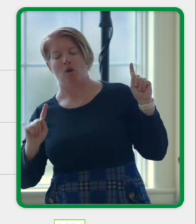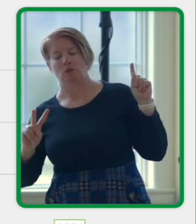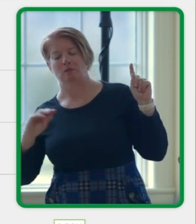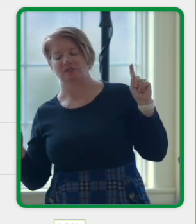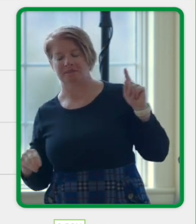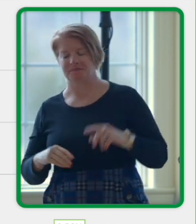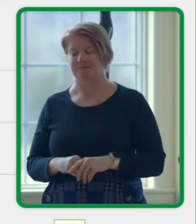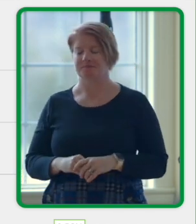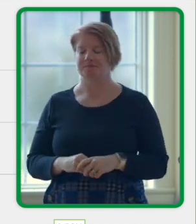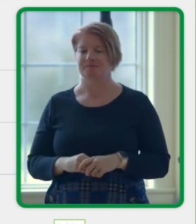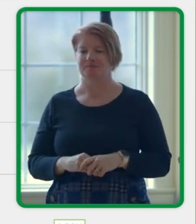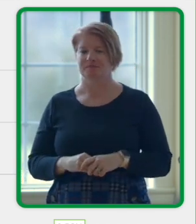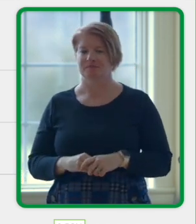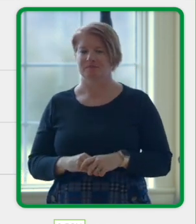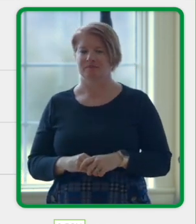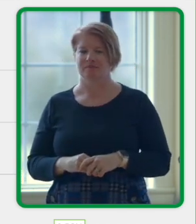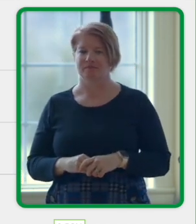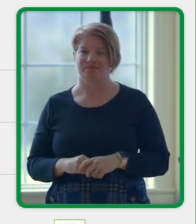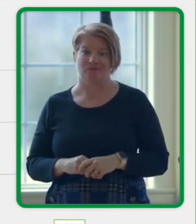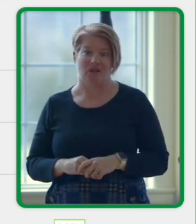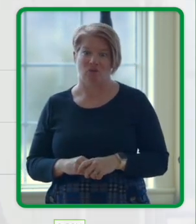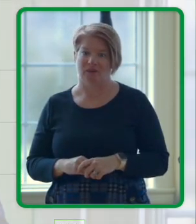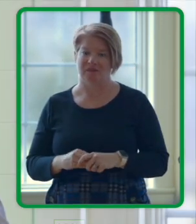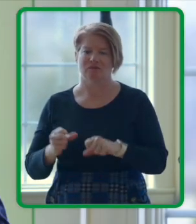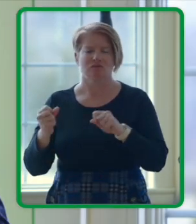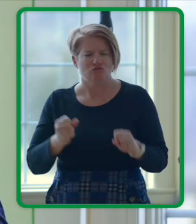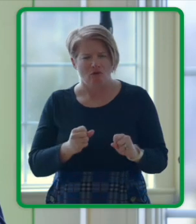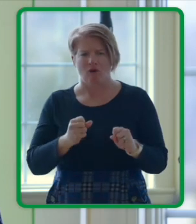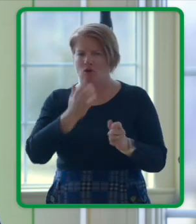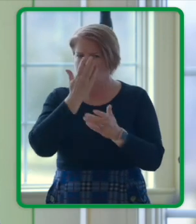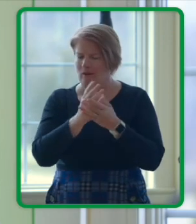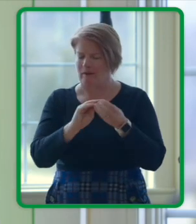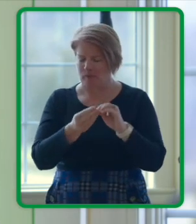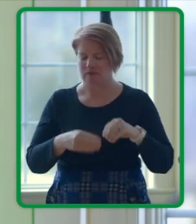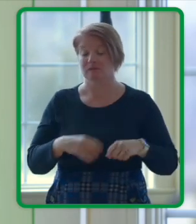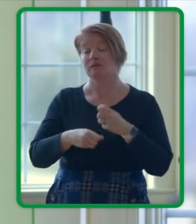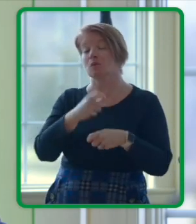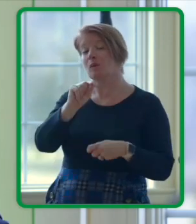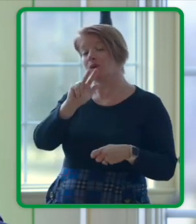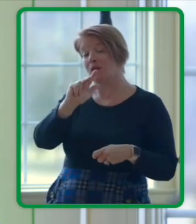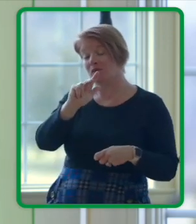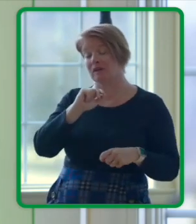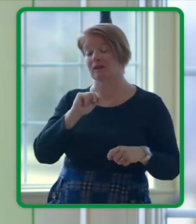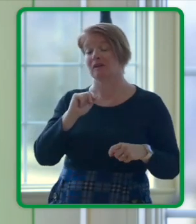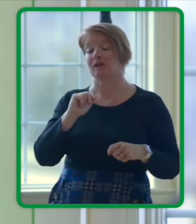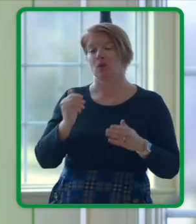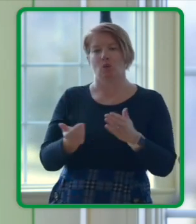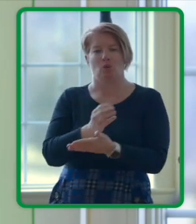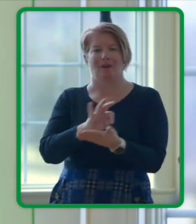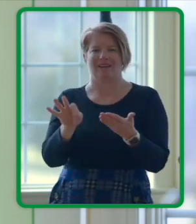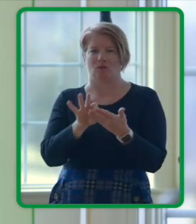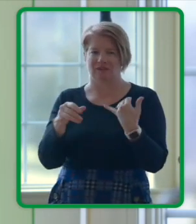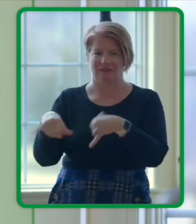0.12%. Very, very strong, clean numbers for us. In 2023, we also adopted the new accounting